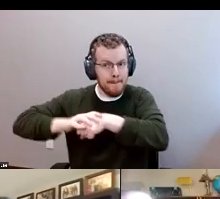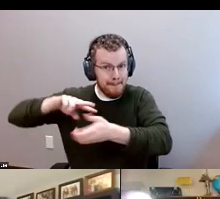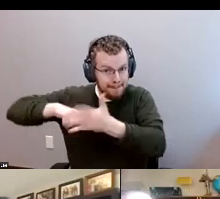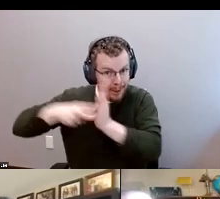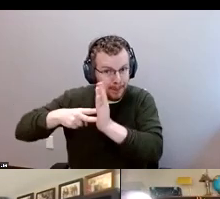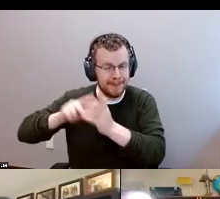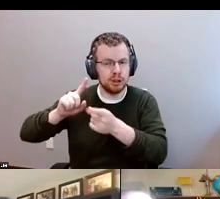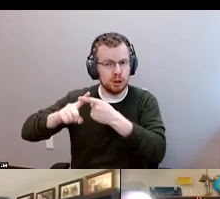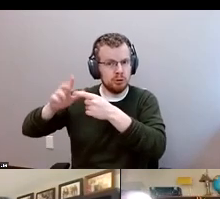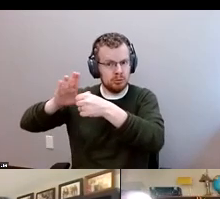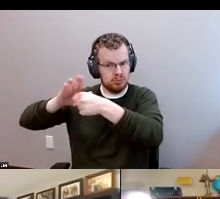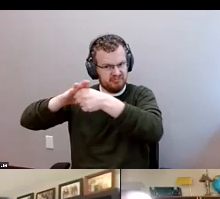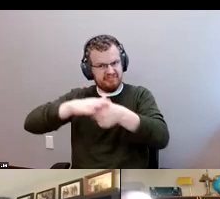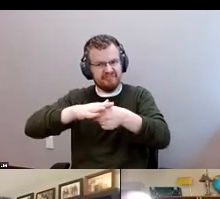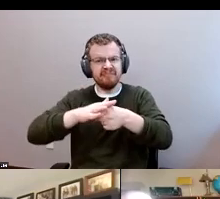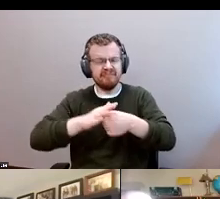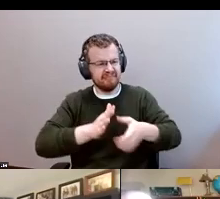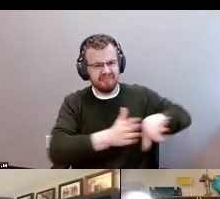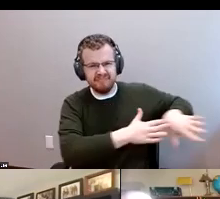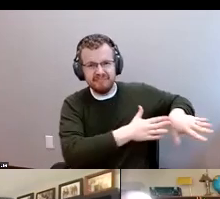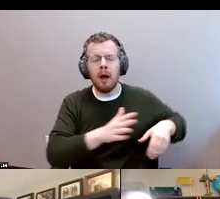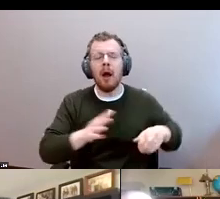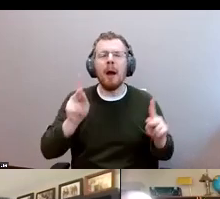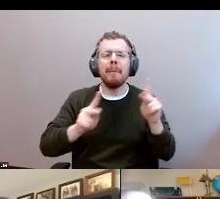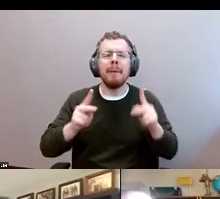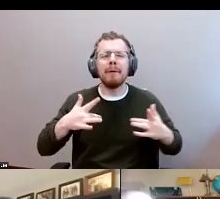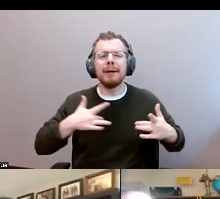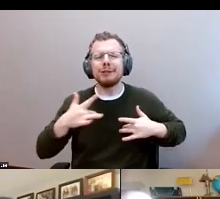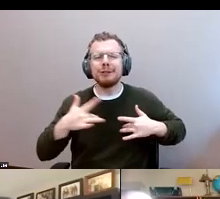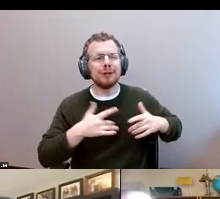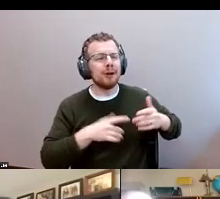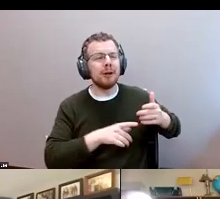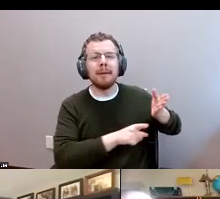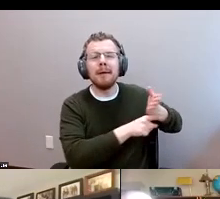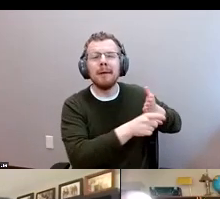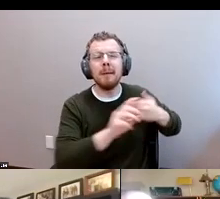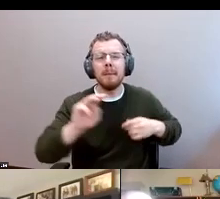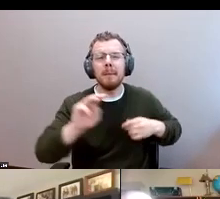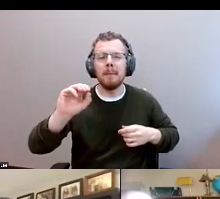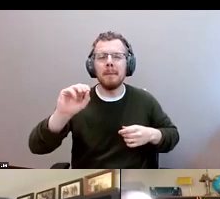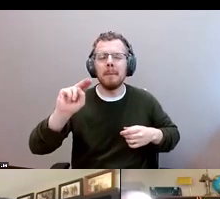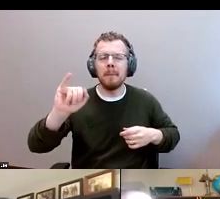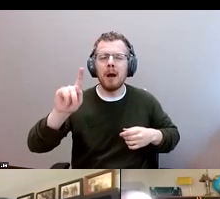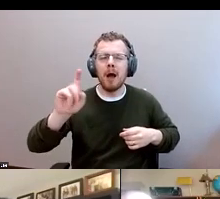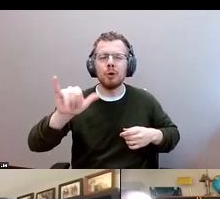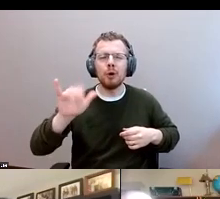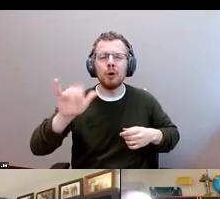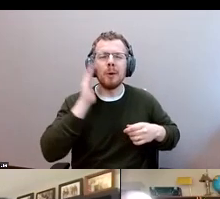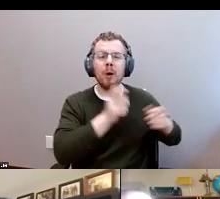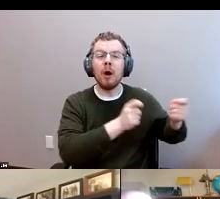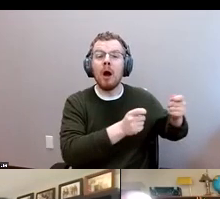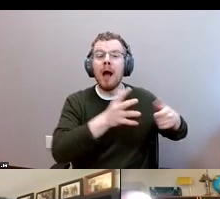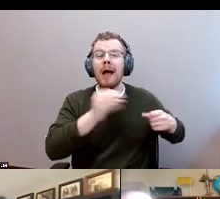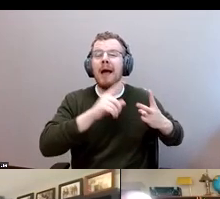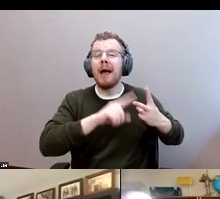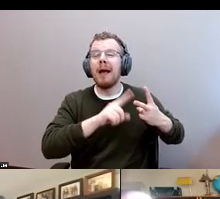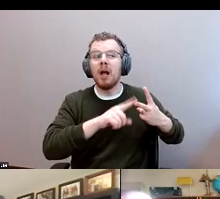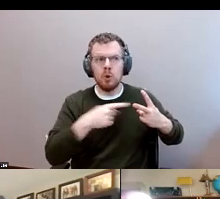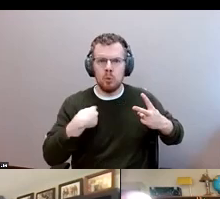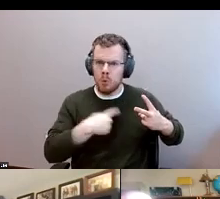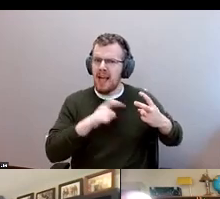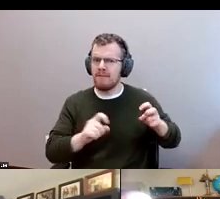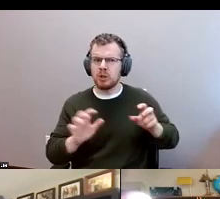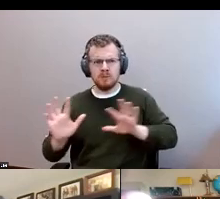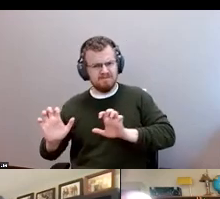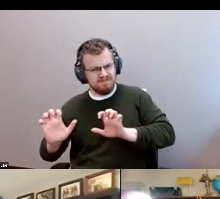the concern about minoritarian rule and the fact that we have to be on offense, I think all of those are incredibly important. There are